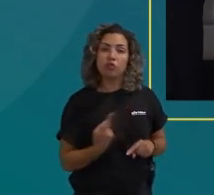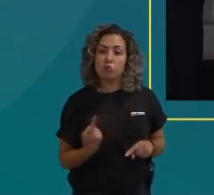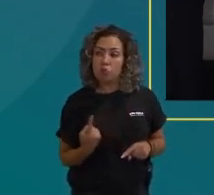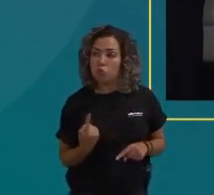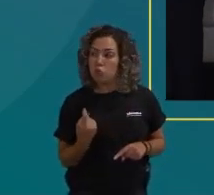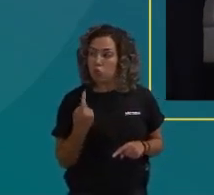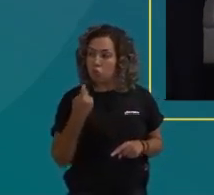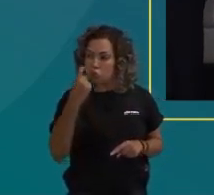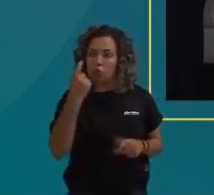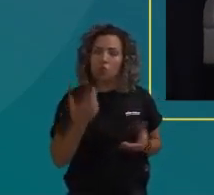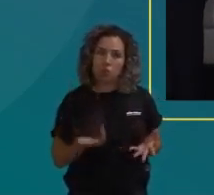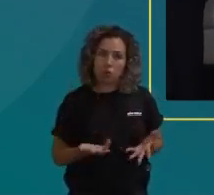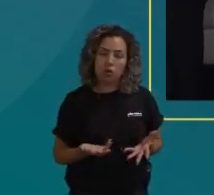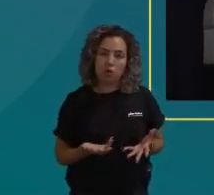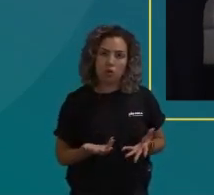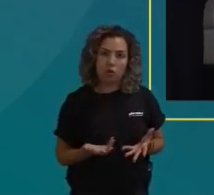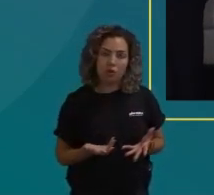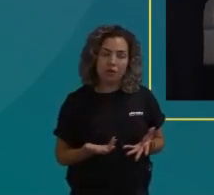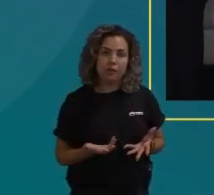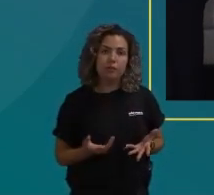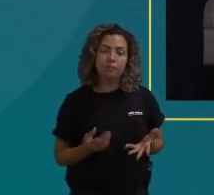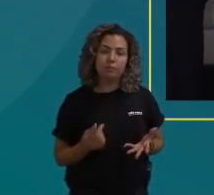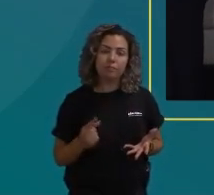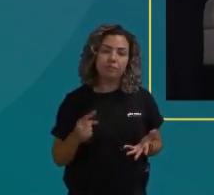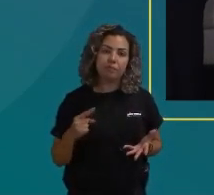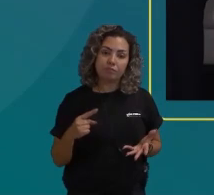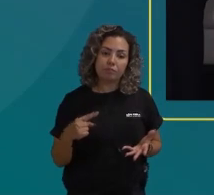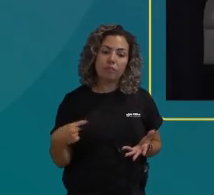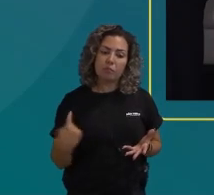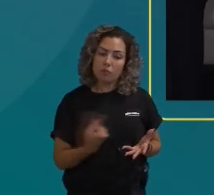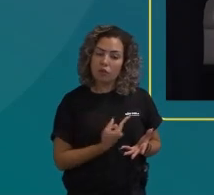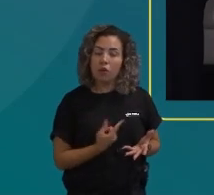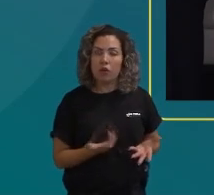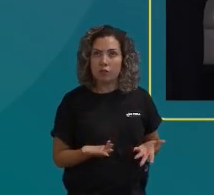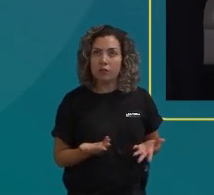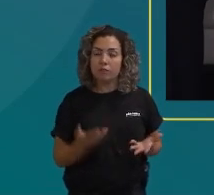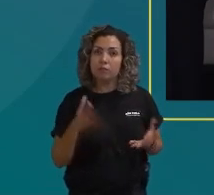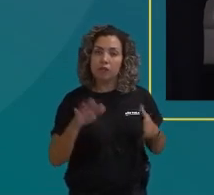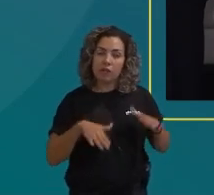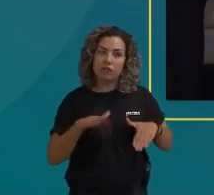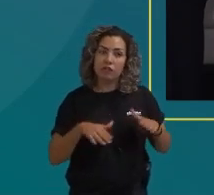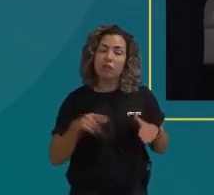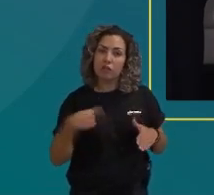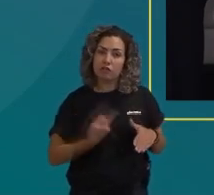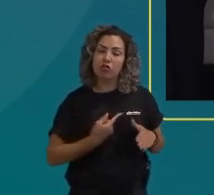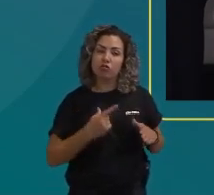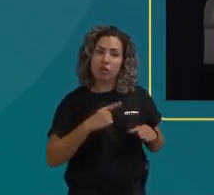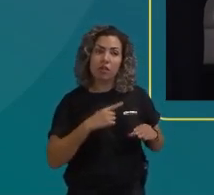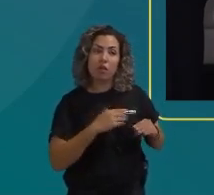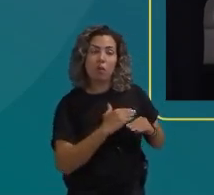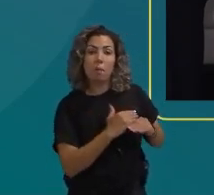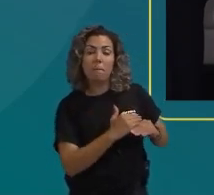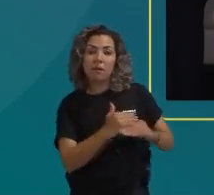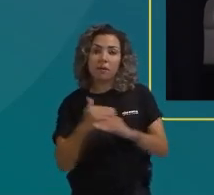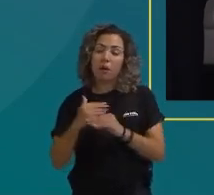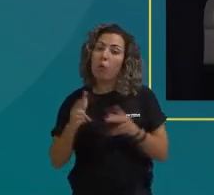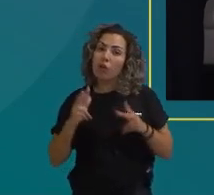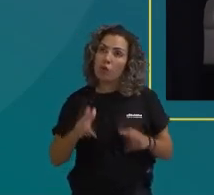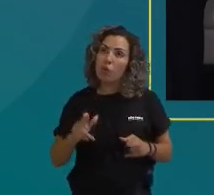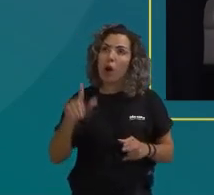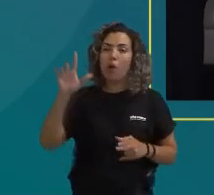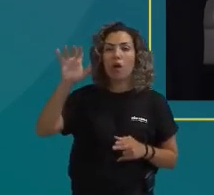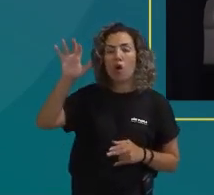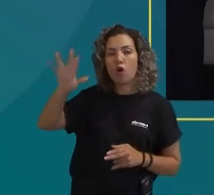more sentence about Kerala is that it's the most, we have the health standard just like Europeans in India.